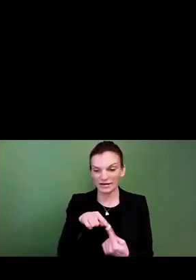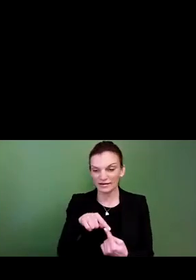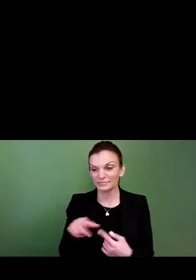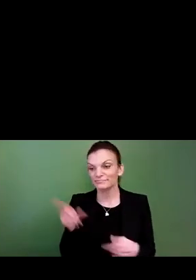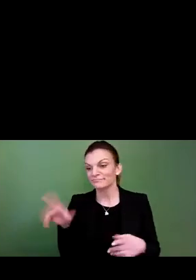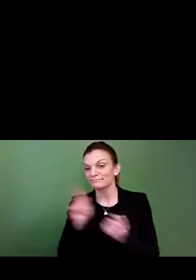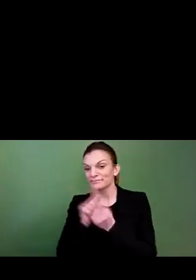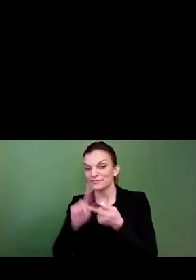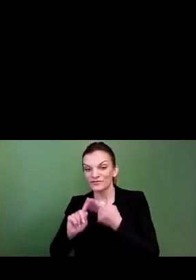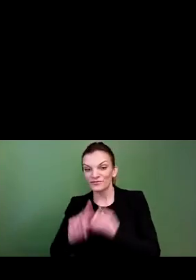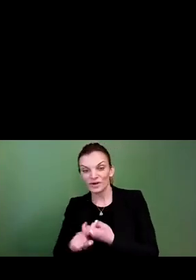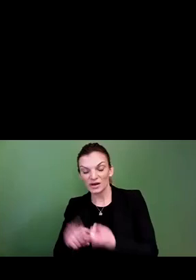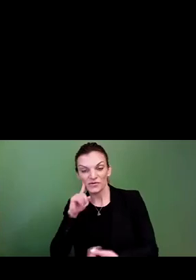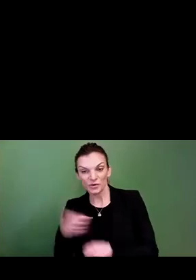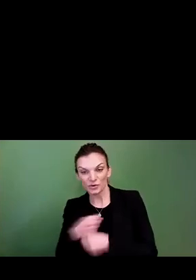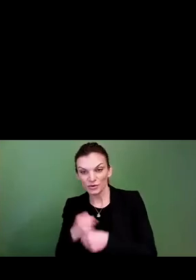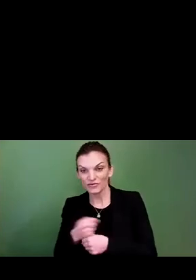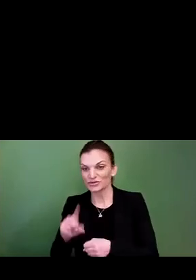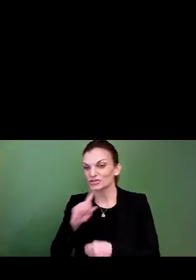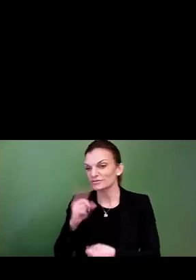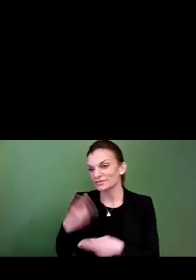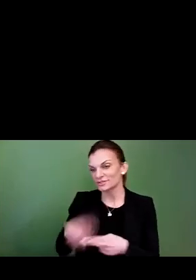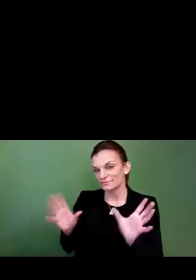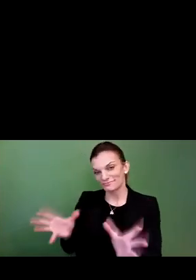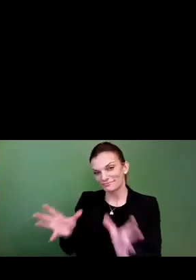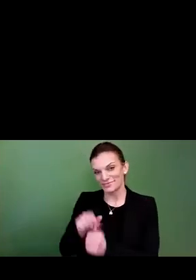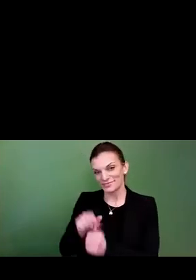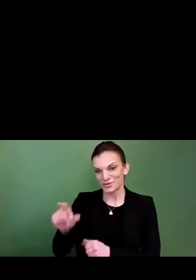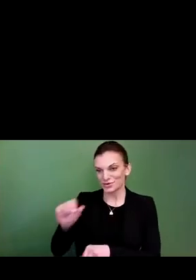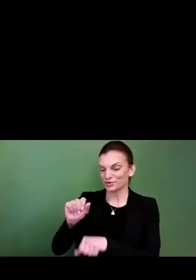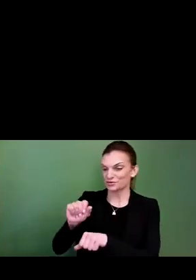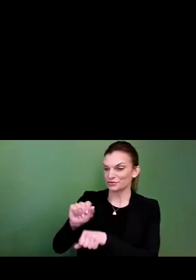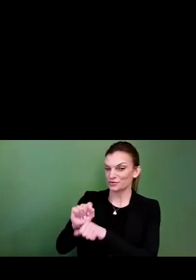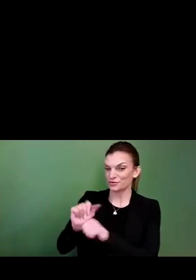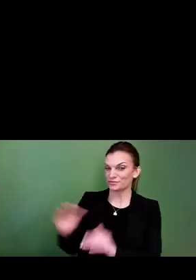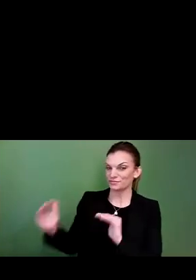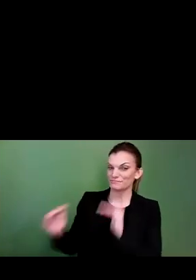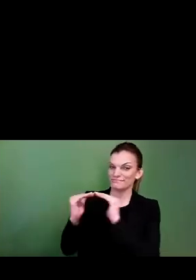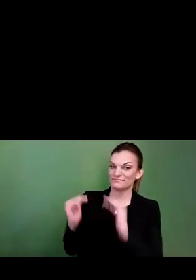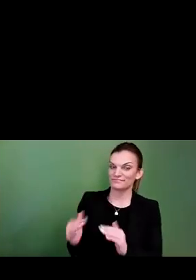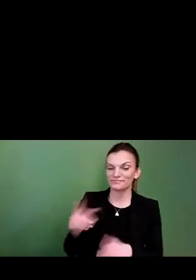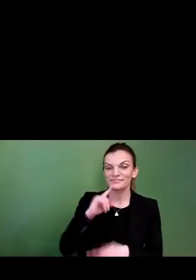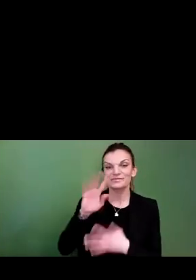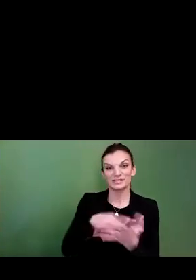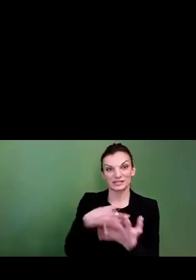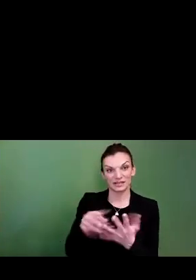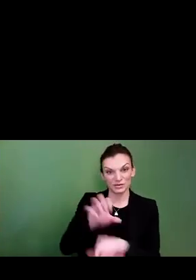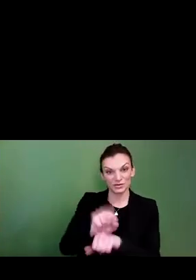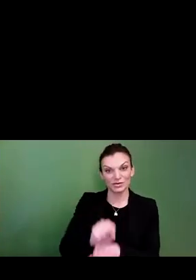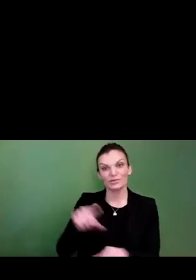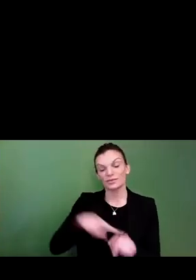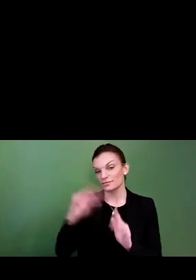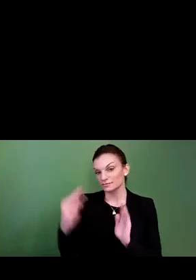coffee, or even a casual chat with your in-office counterparts. Most importantly, schedule it, write it in